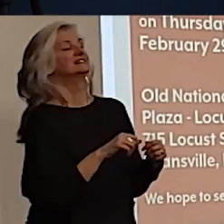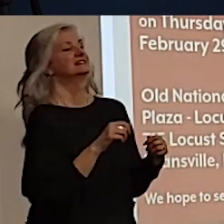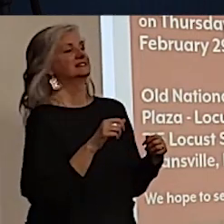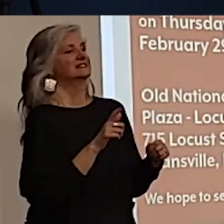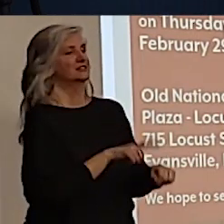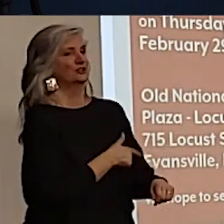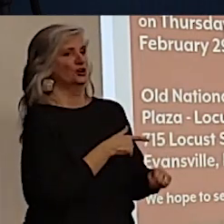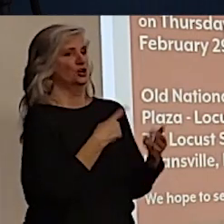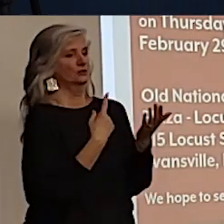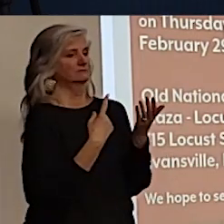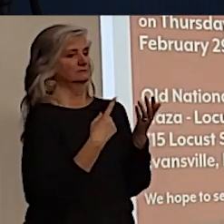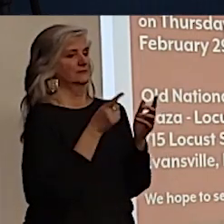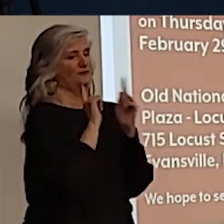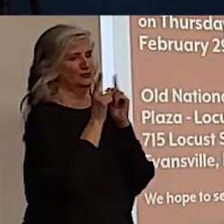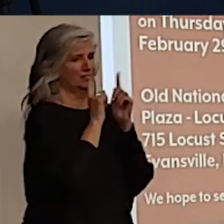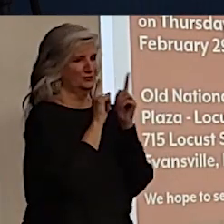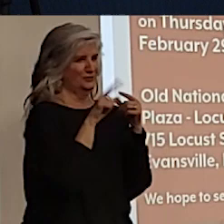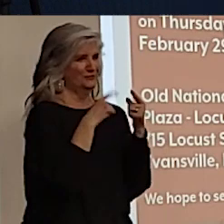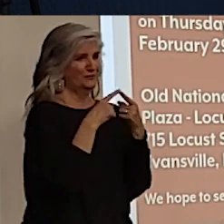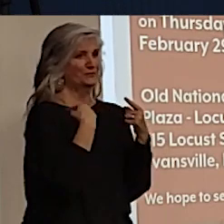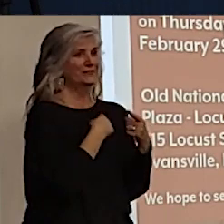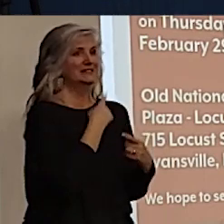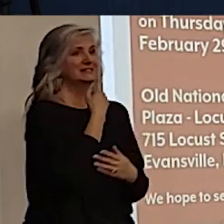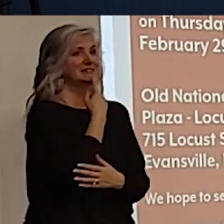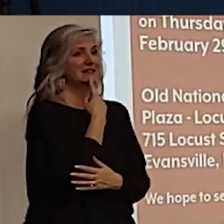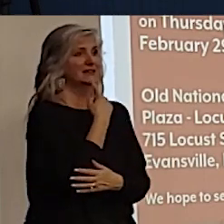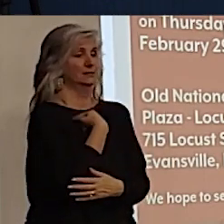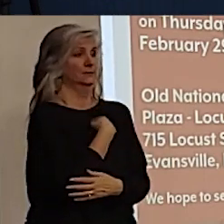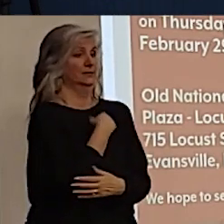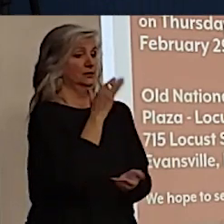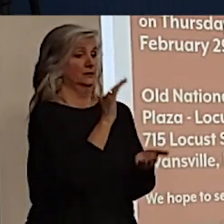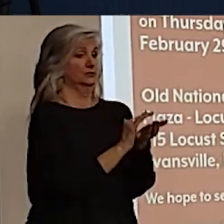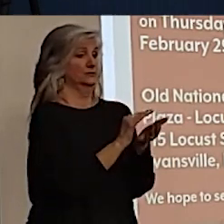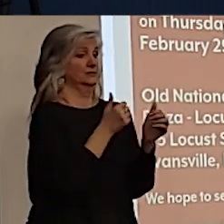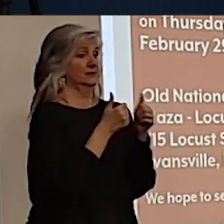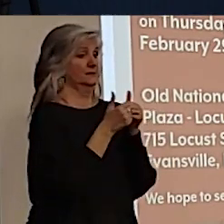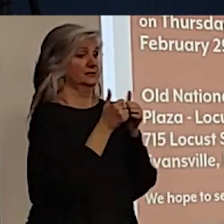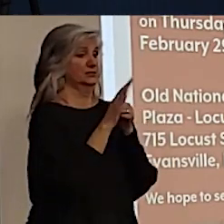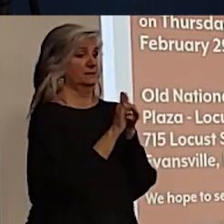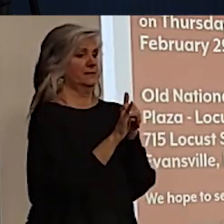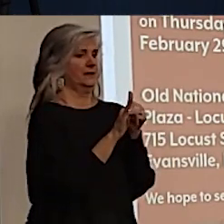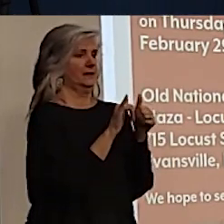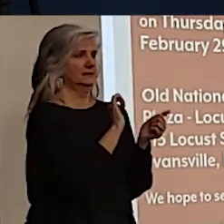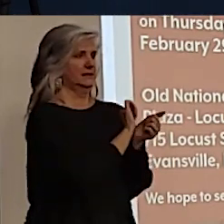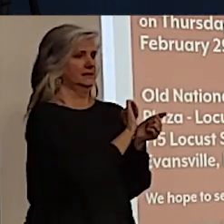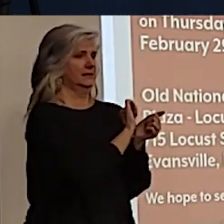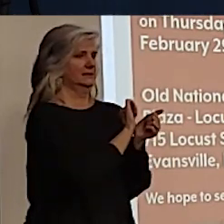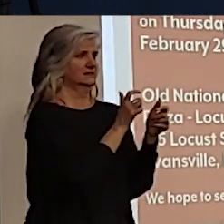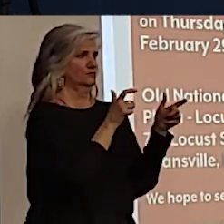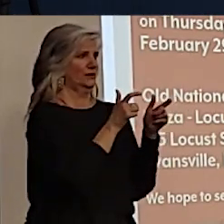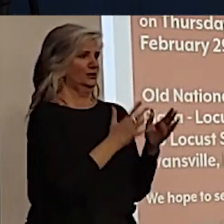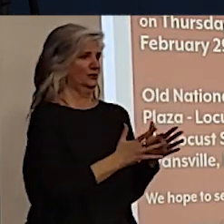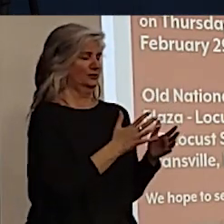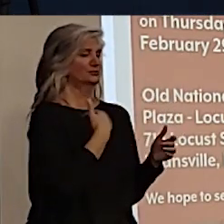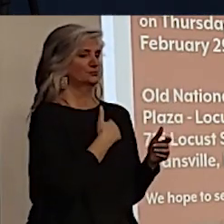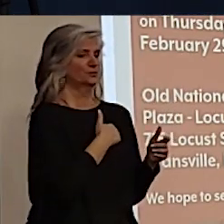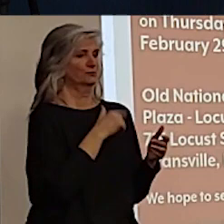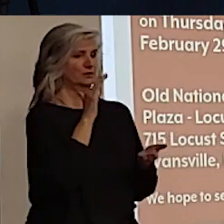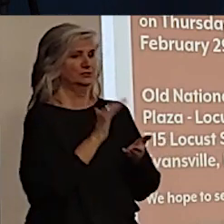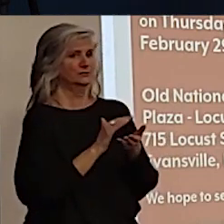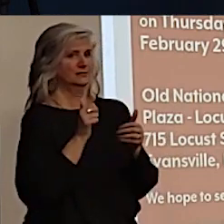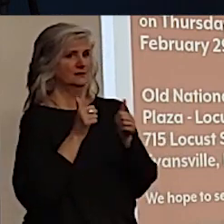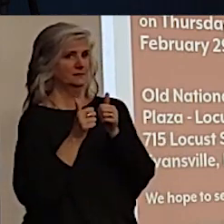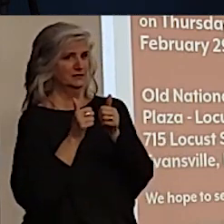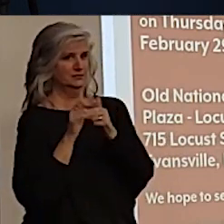that's a long conversation. That's why when we say we are reducing competition by tying the hands of regulators, we're reducing competition